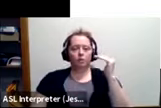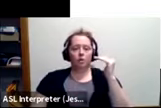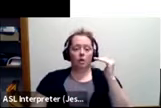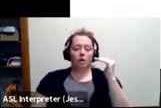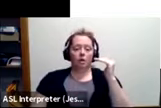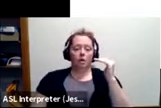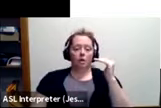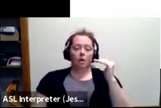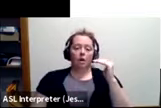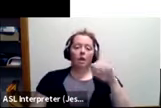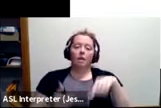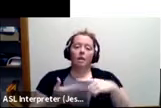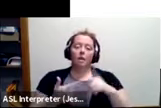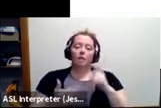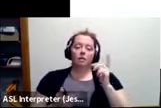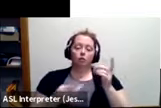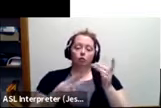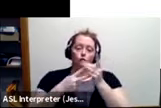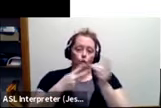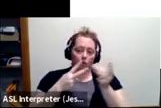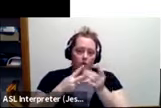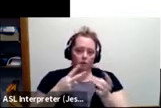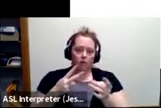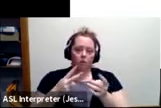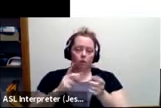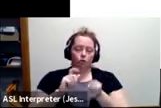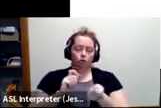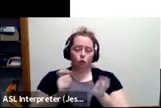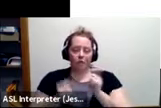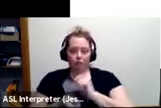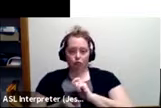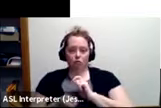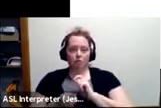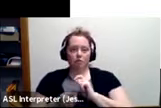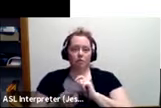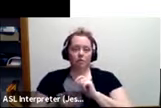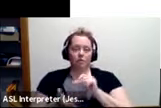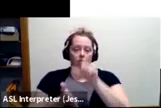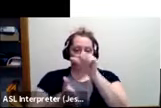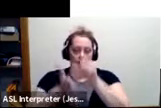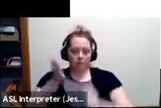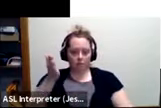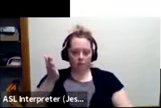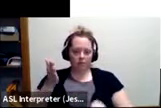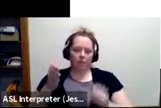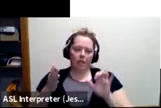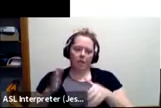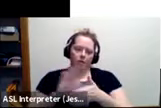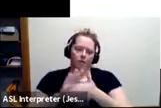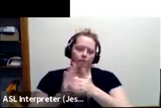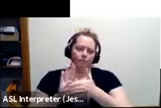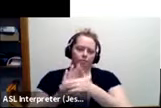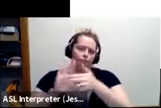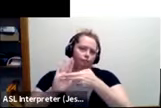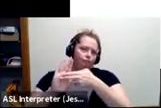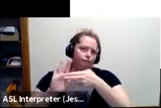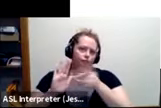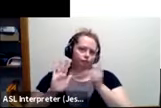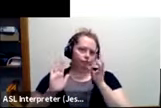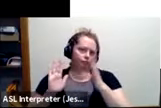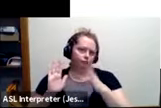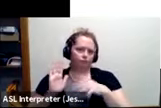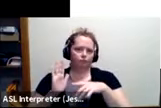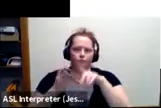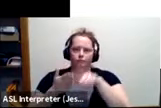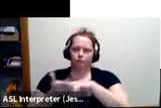person decides to transition medically, which has been demonized within communities trans people live within, especially as youth.